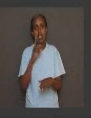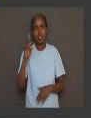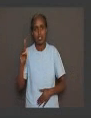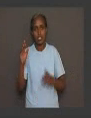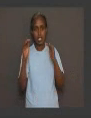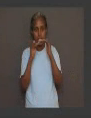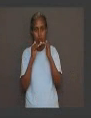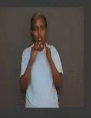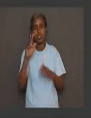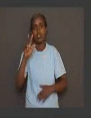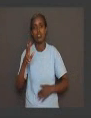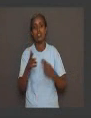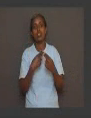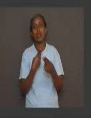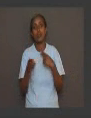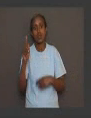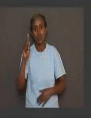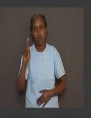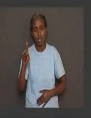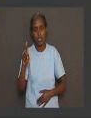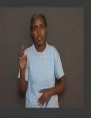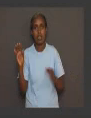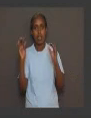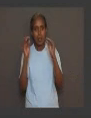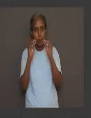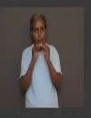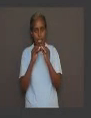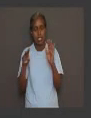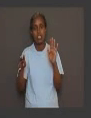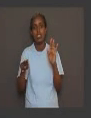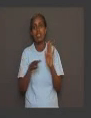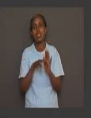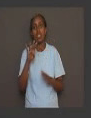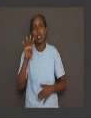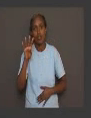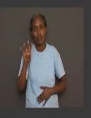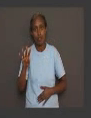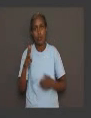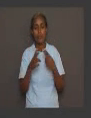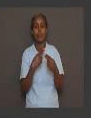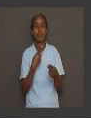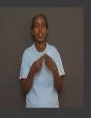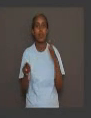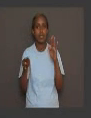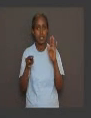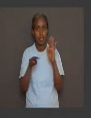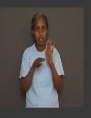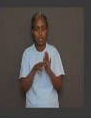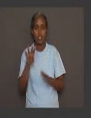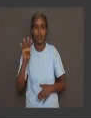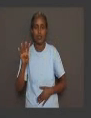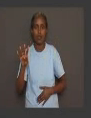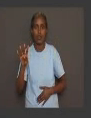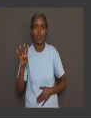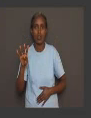equals 3 times 1 plus -4 times